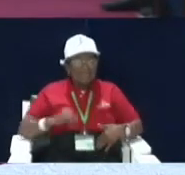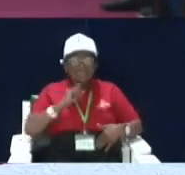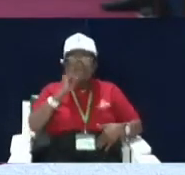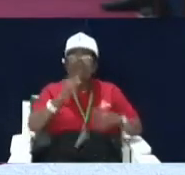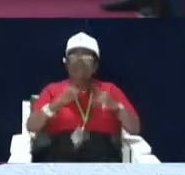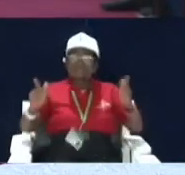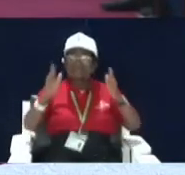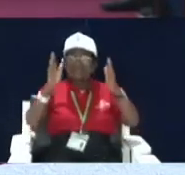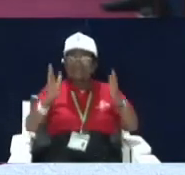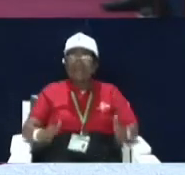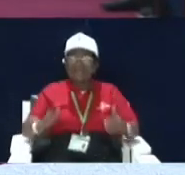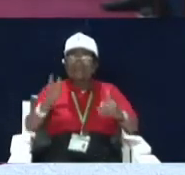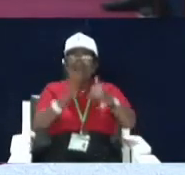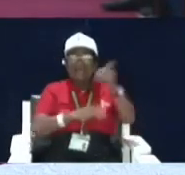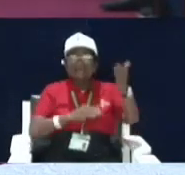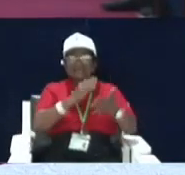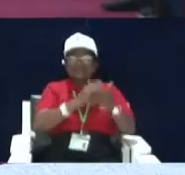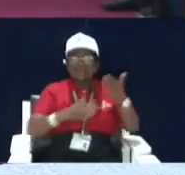else.